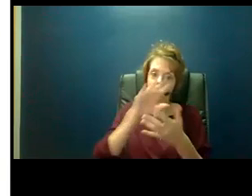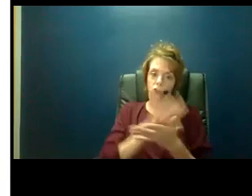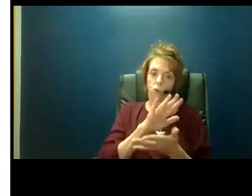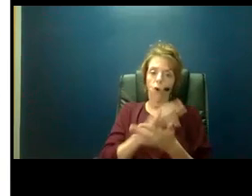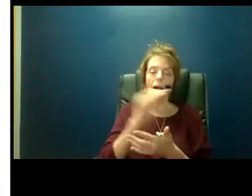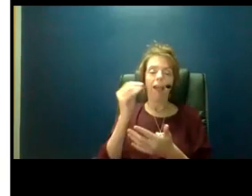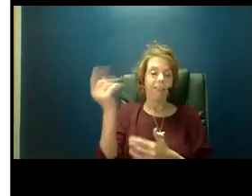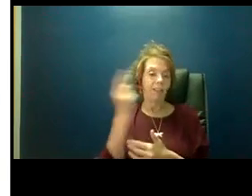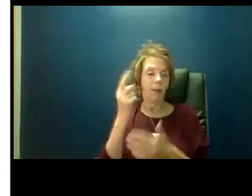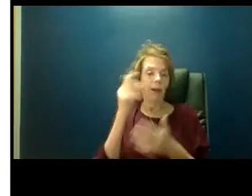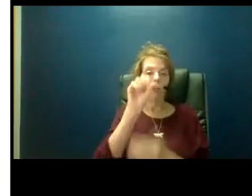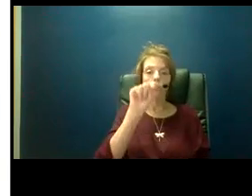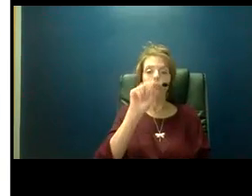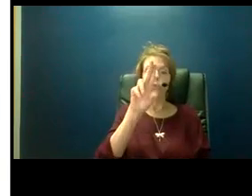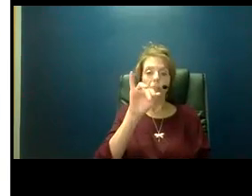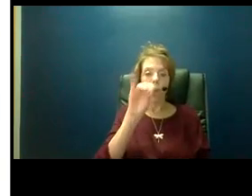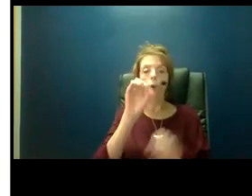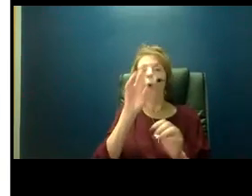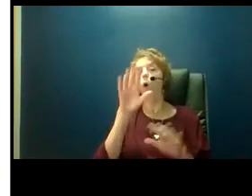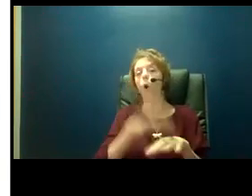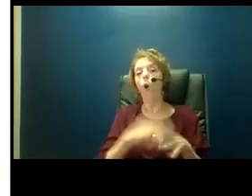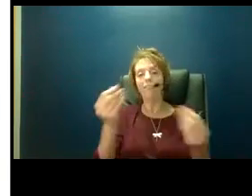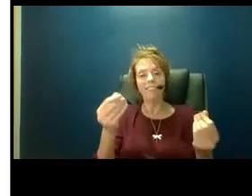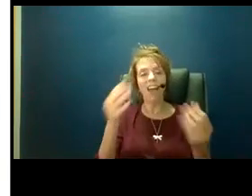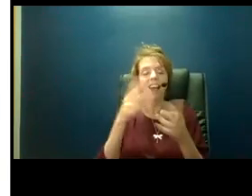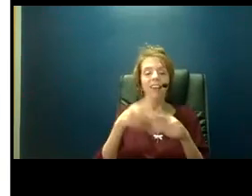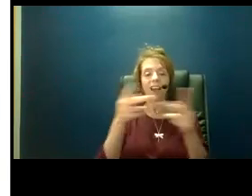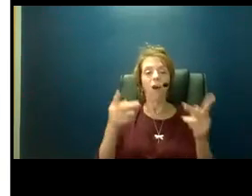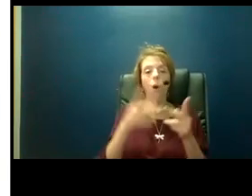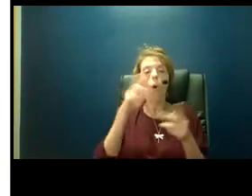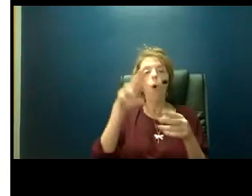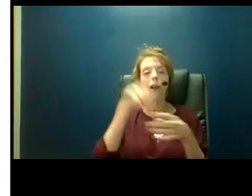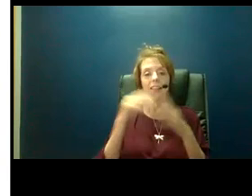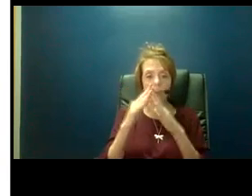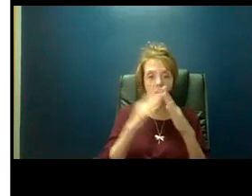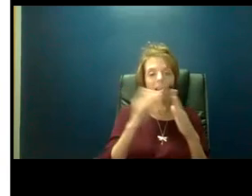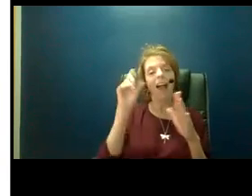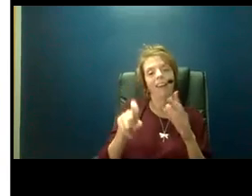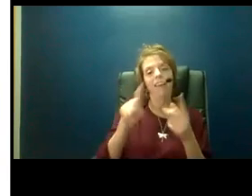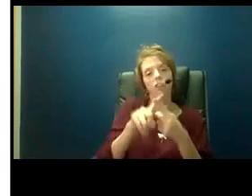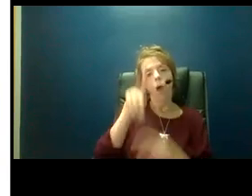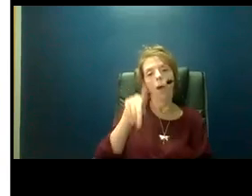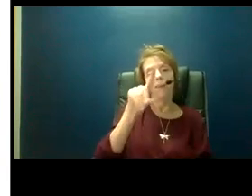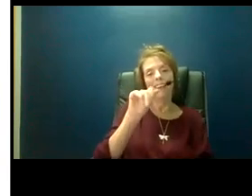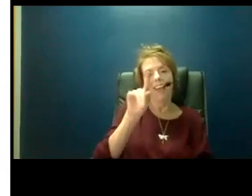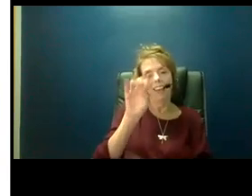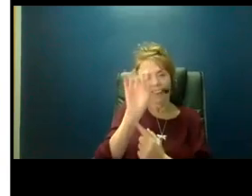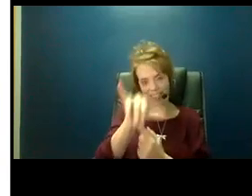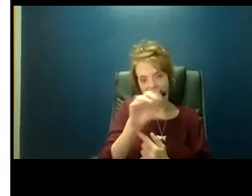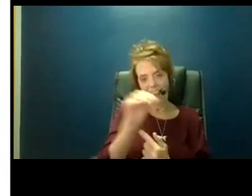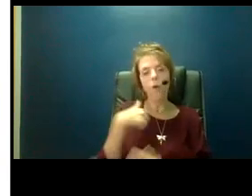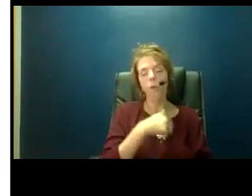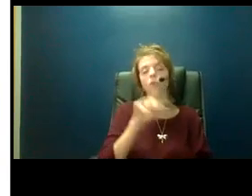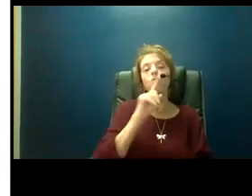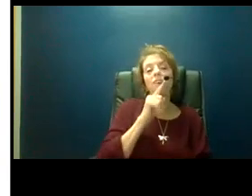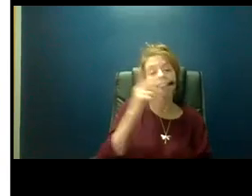and somebody's studio or on site or in the community. So I need to update that. And, we really